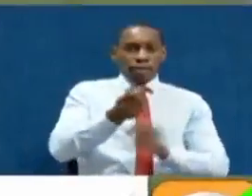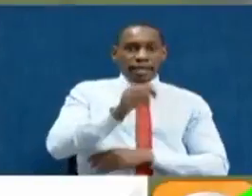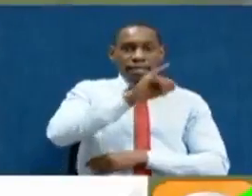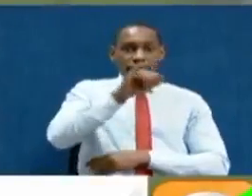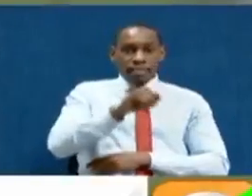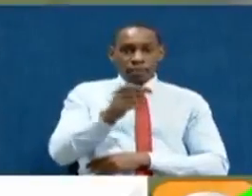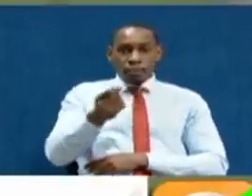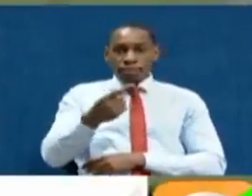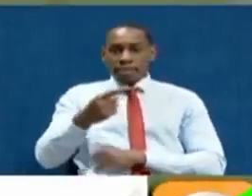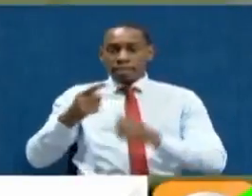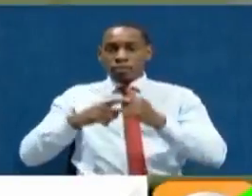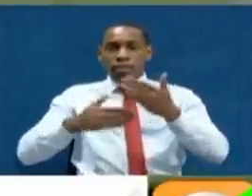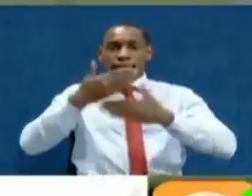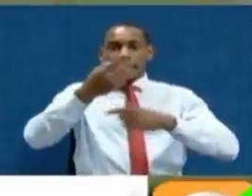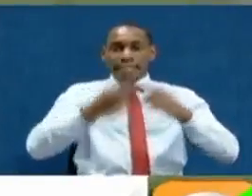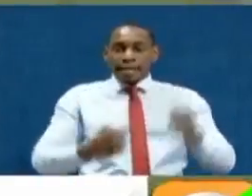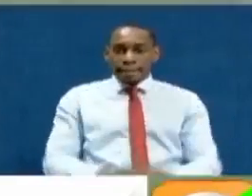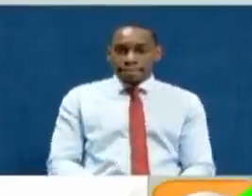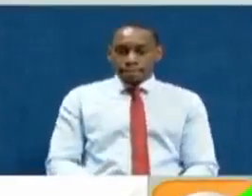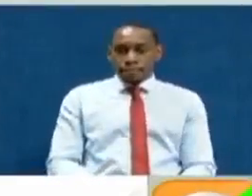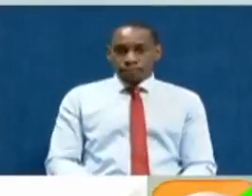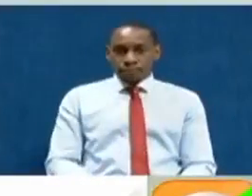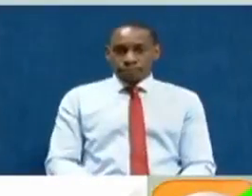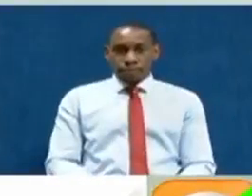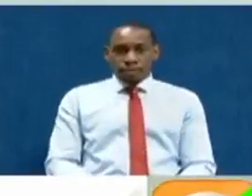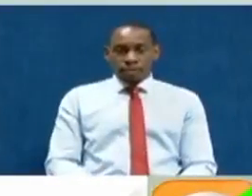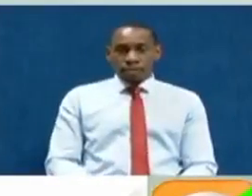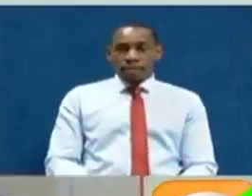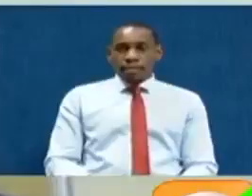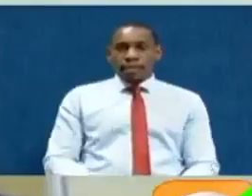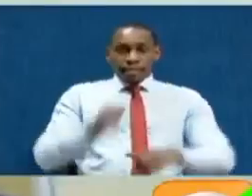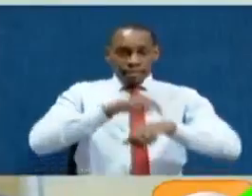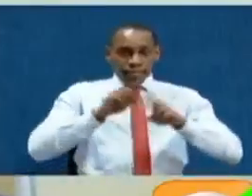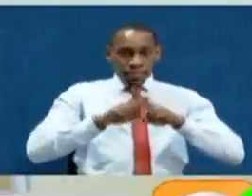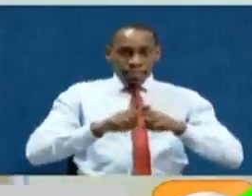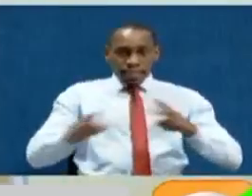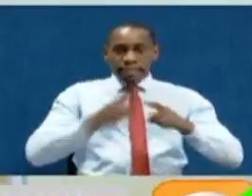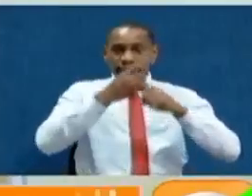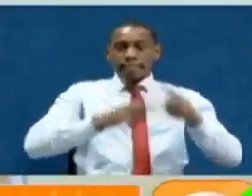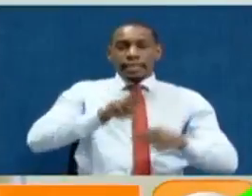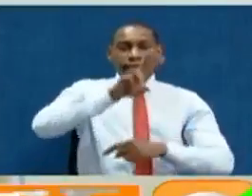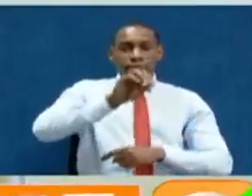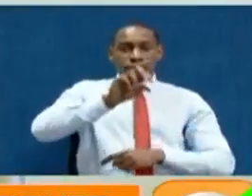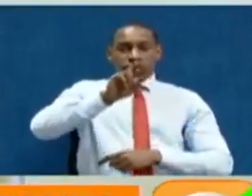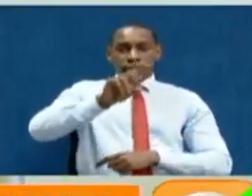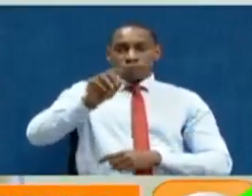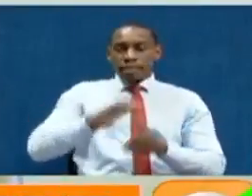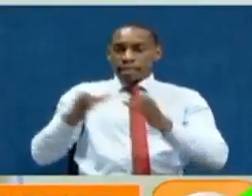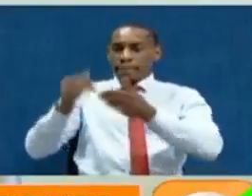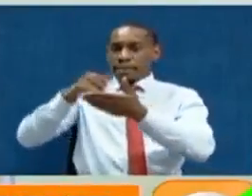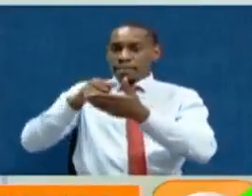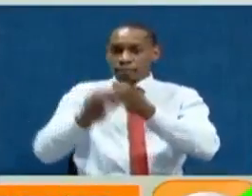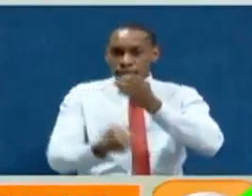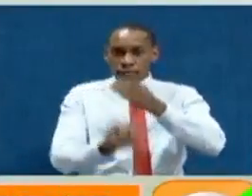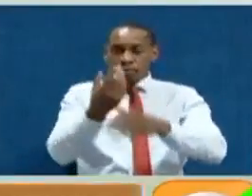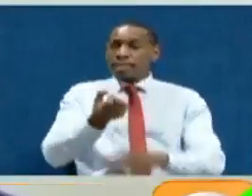January and June of next year. As we get into the year of 2021, the companies who are involved in making